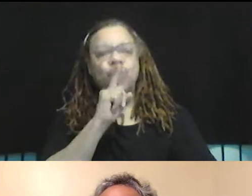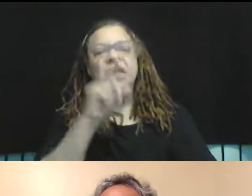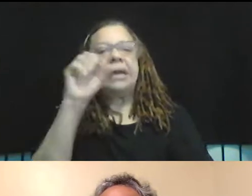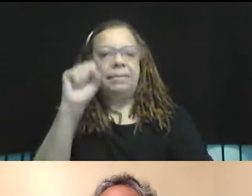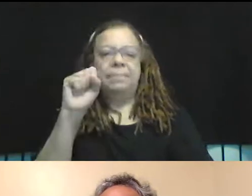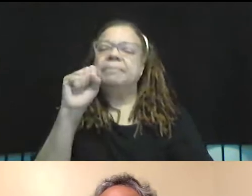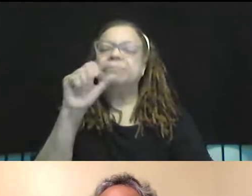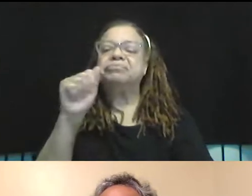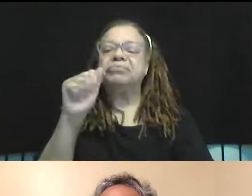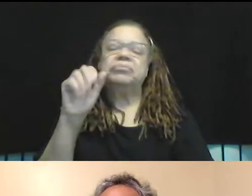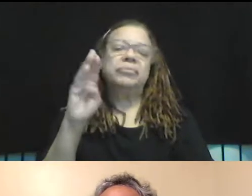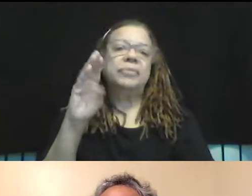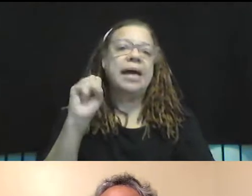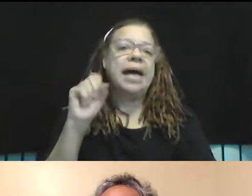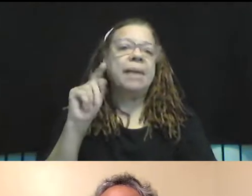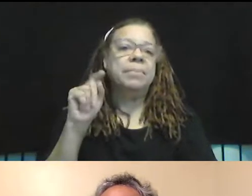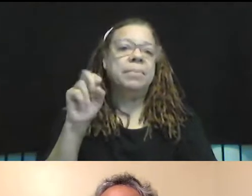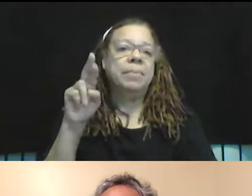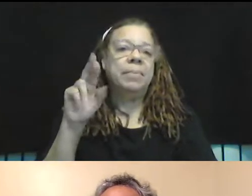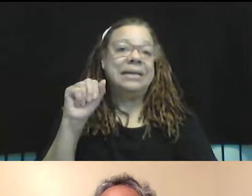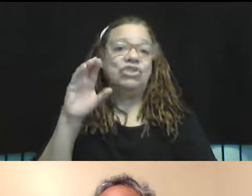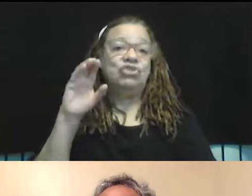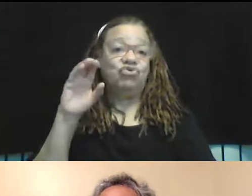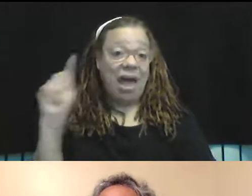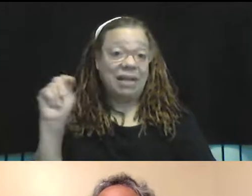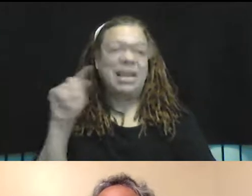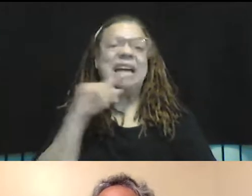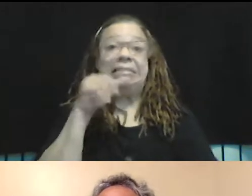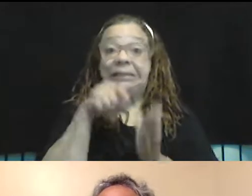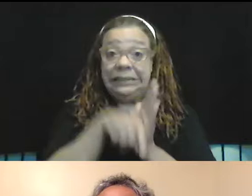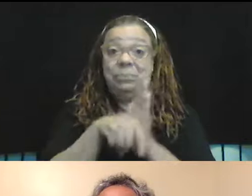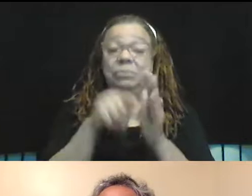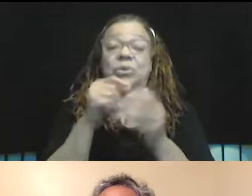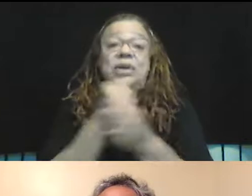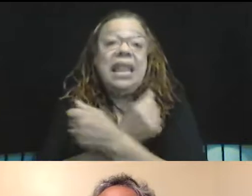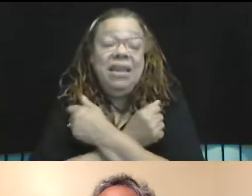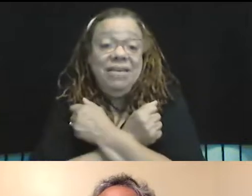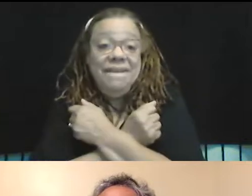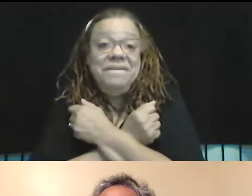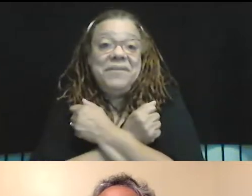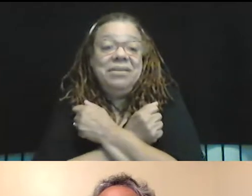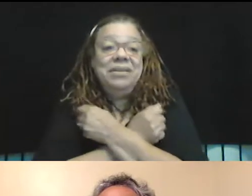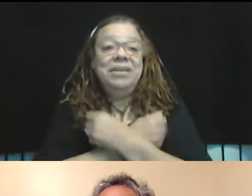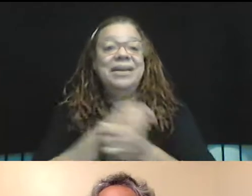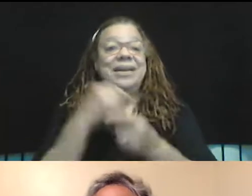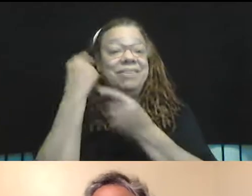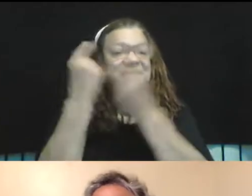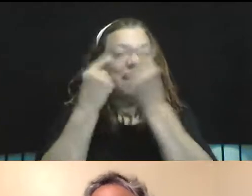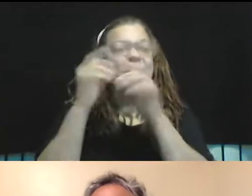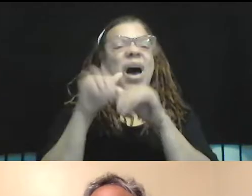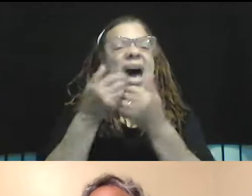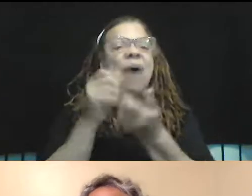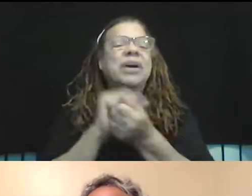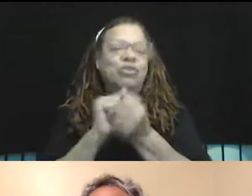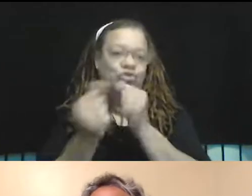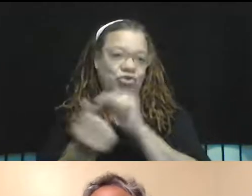like kind of deep, which I love. Um, I've been thinking of how I could transfer into that a little